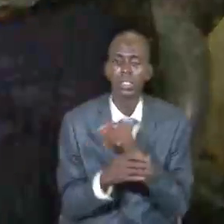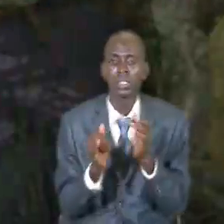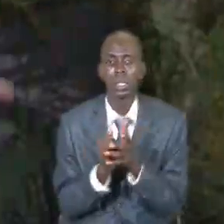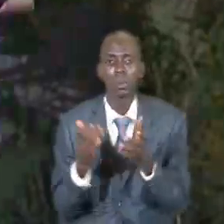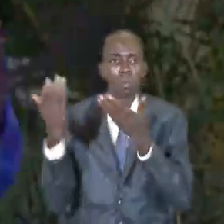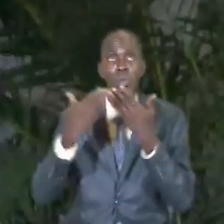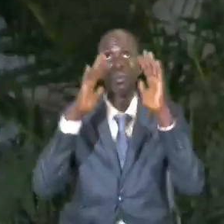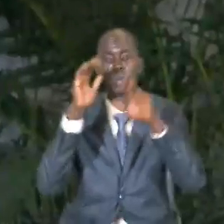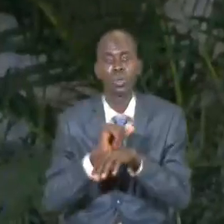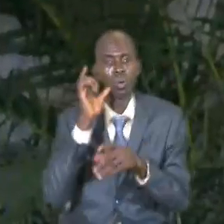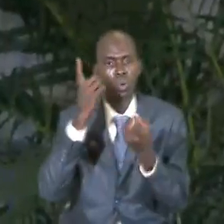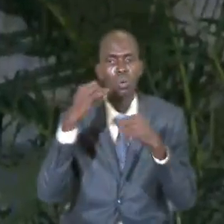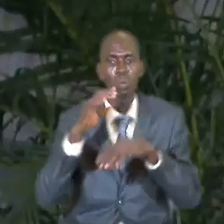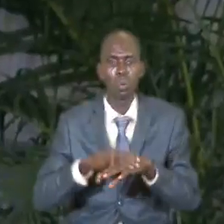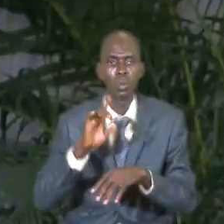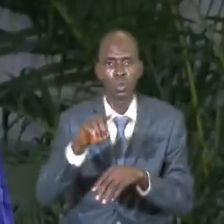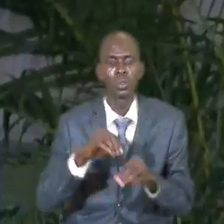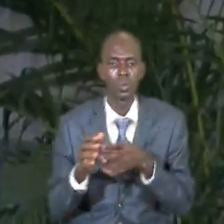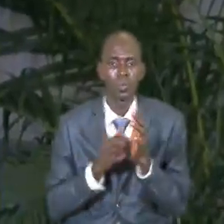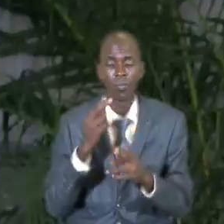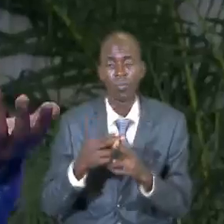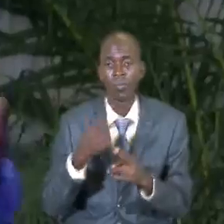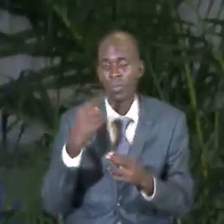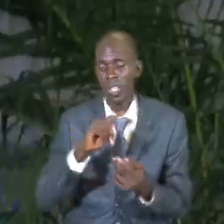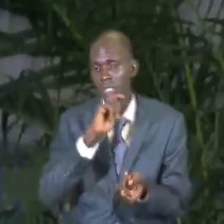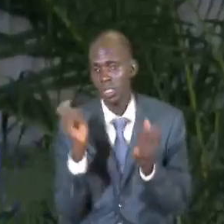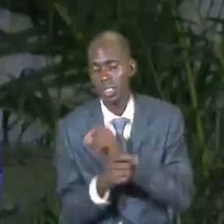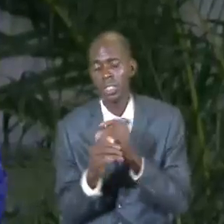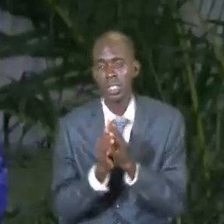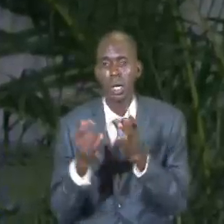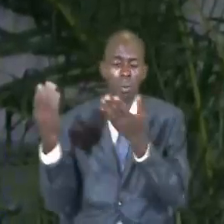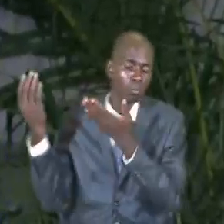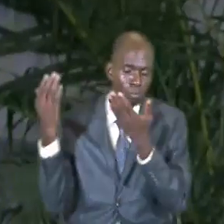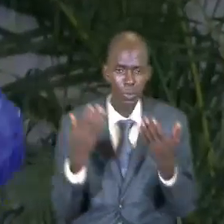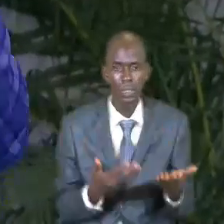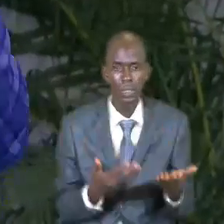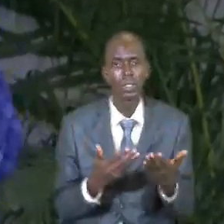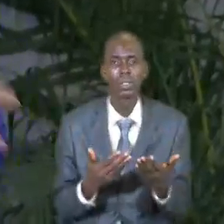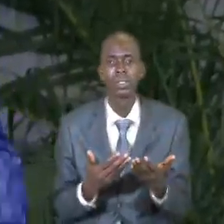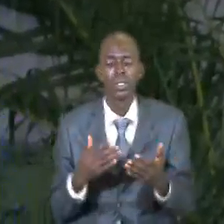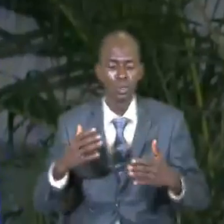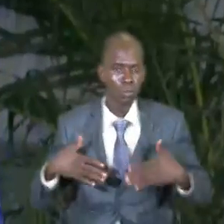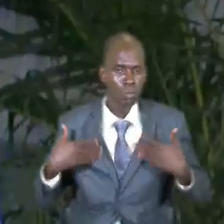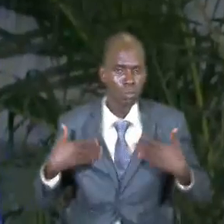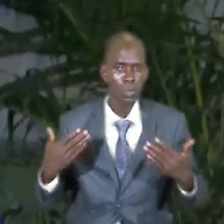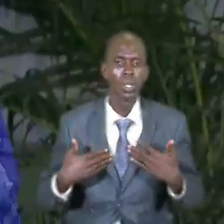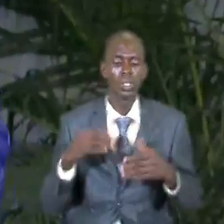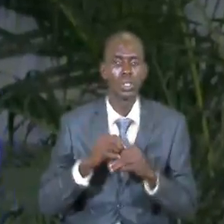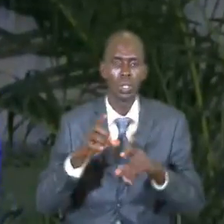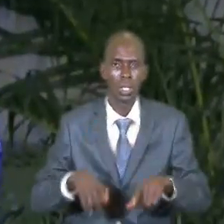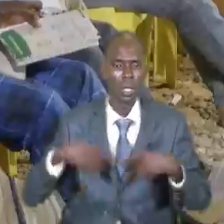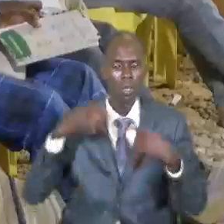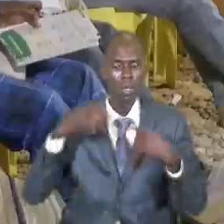brings divine provision will come to you. Interruption that brings joy in your life will come to you in